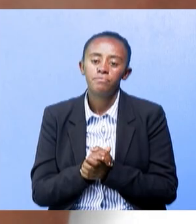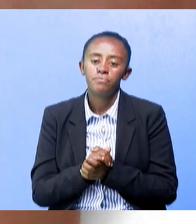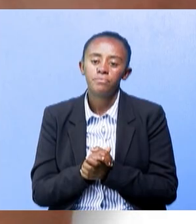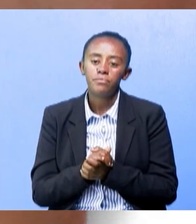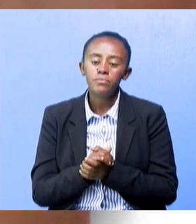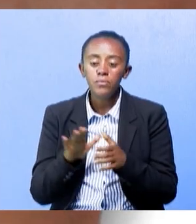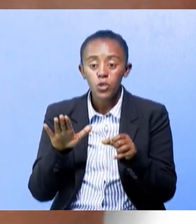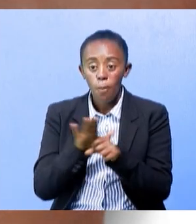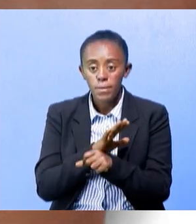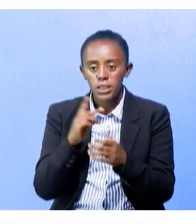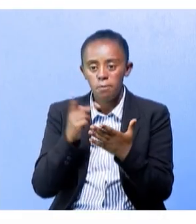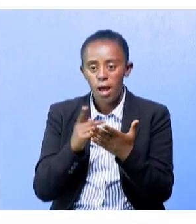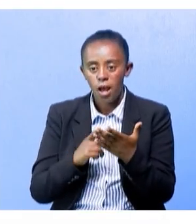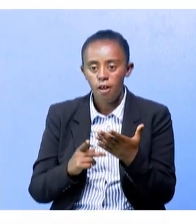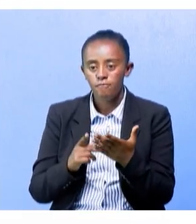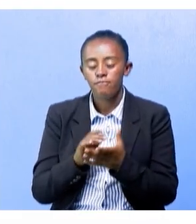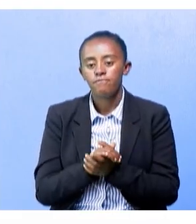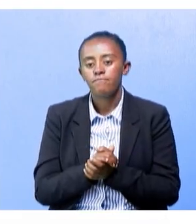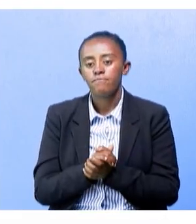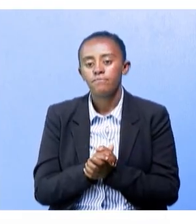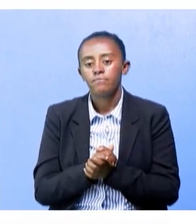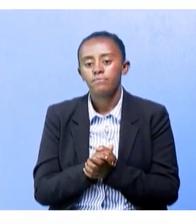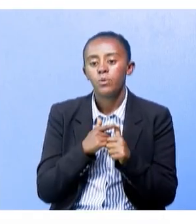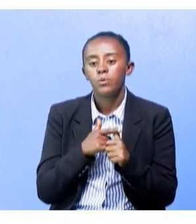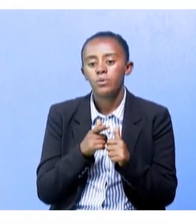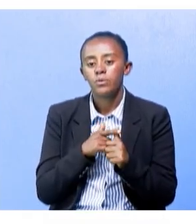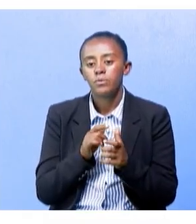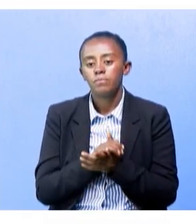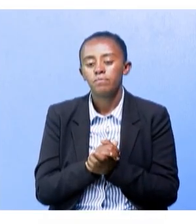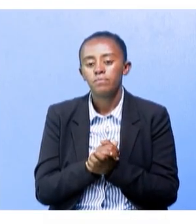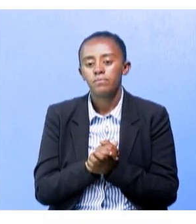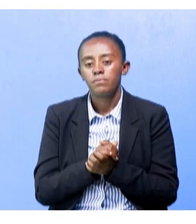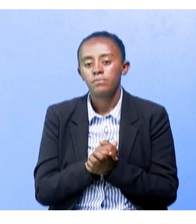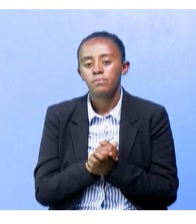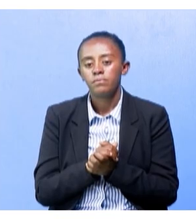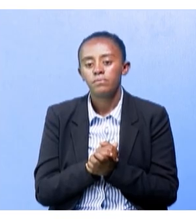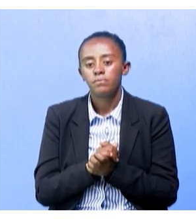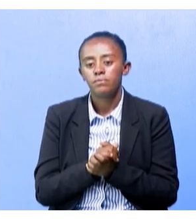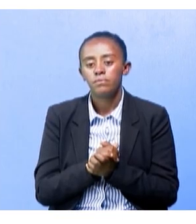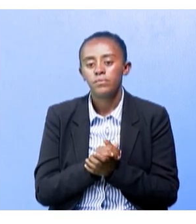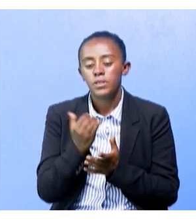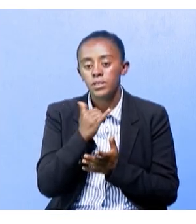Complete paragraph. The first one. They took a bus to the beach.